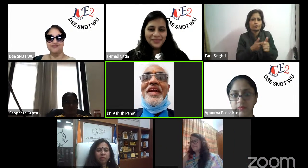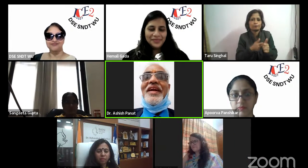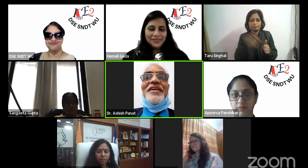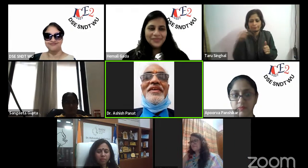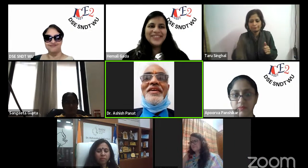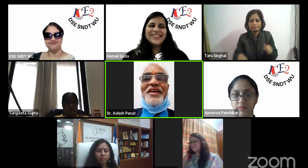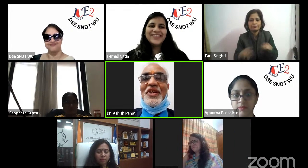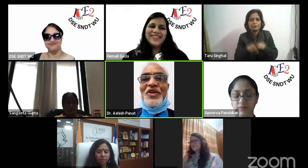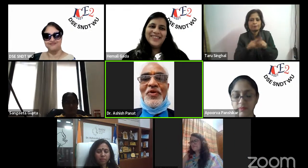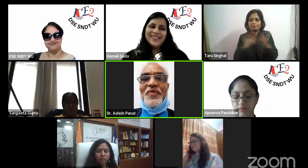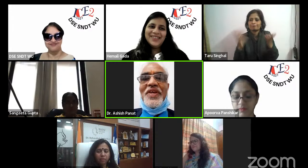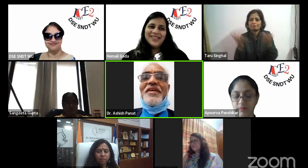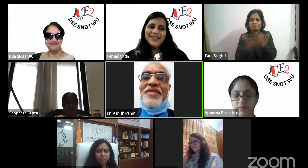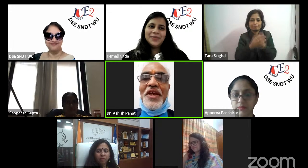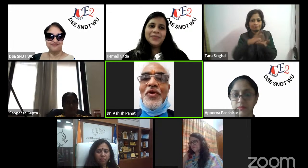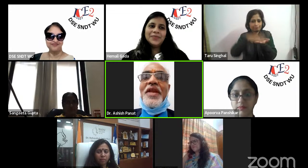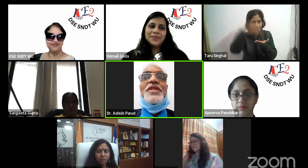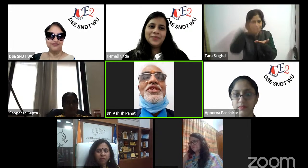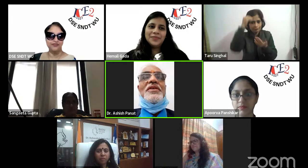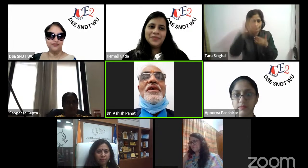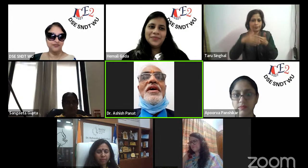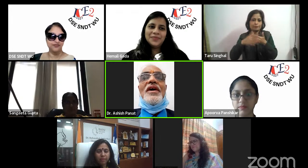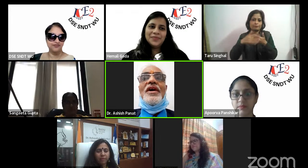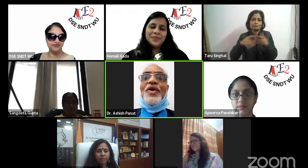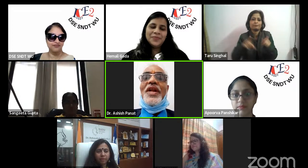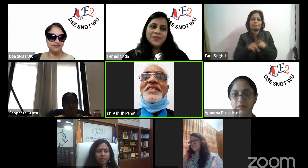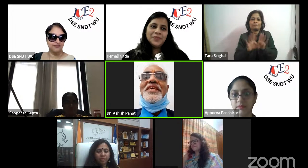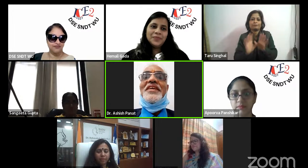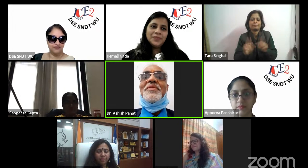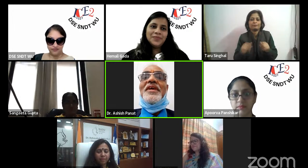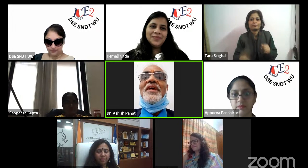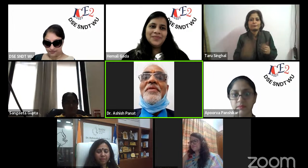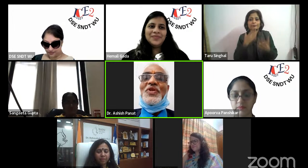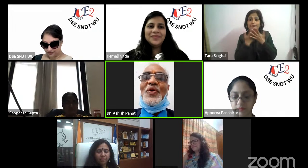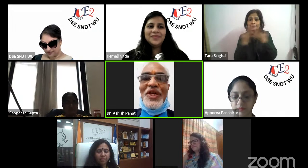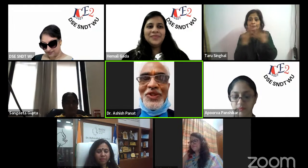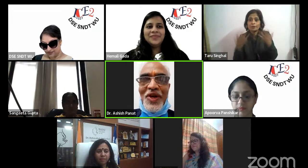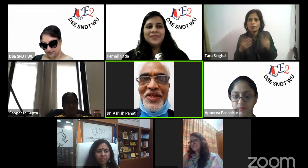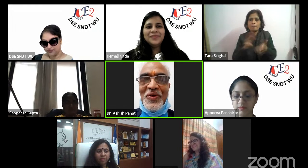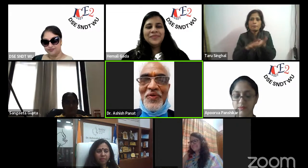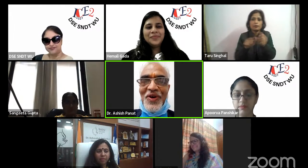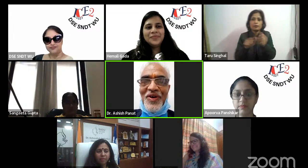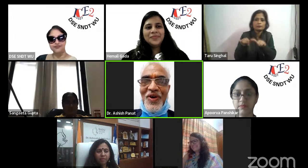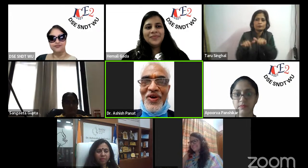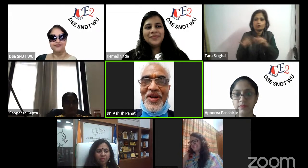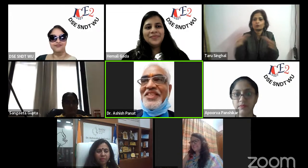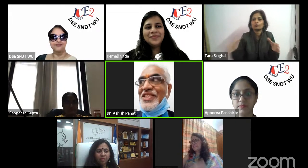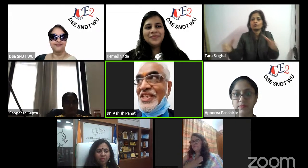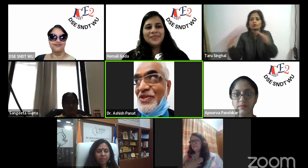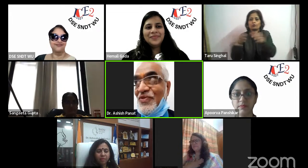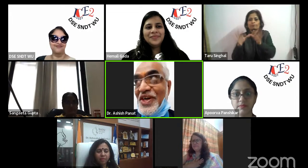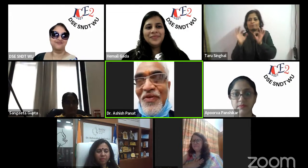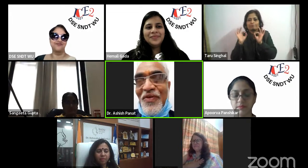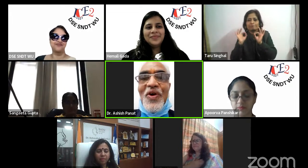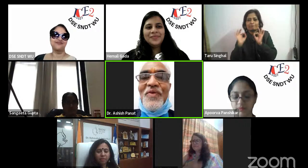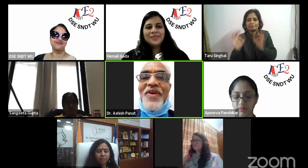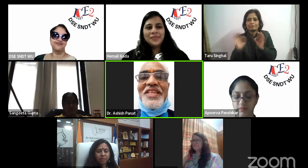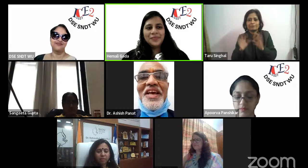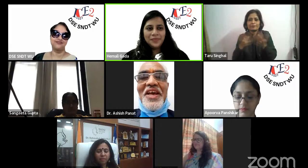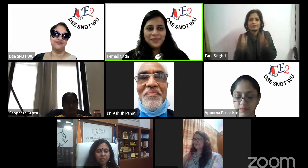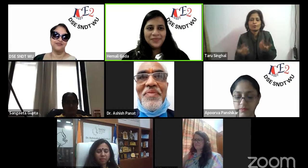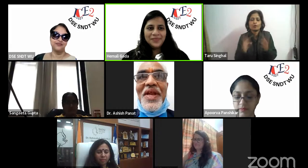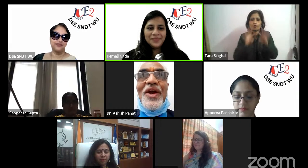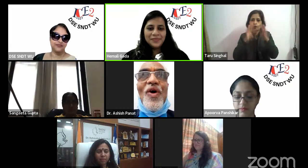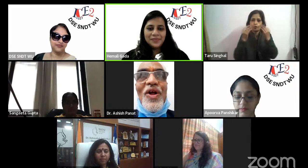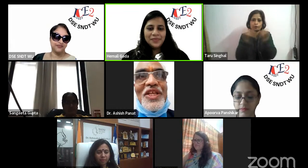we need to learn and continue with. Thank you very much, organizing committee. I must congratulate you for organizing such a wonderful